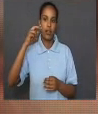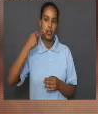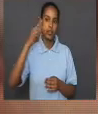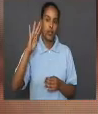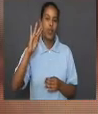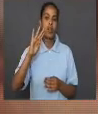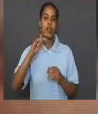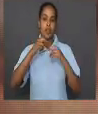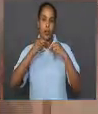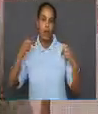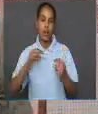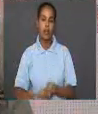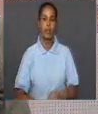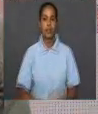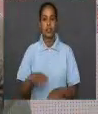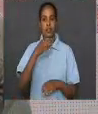is neutral.